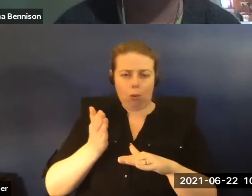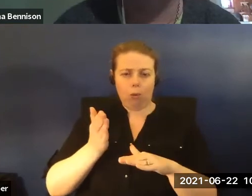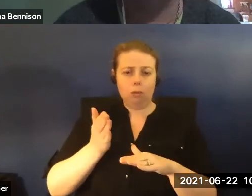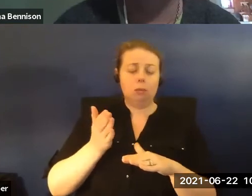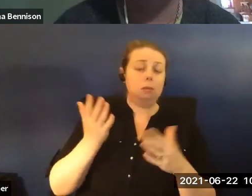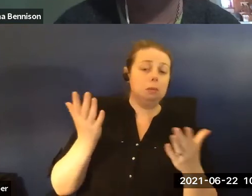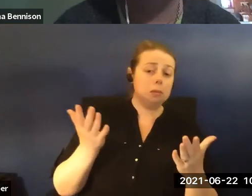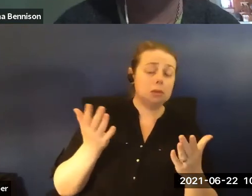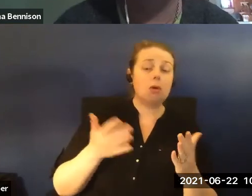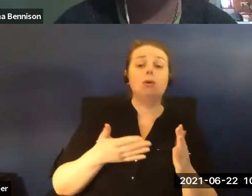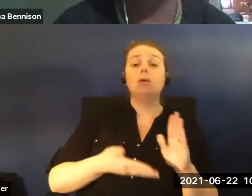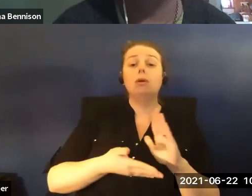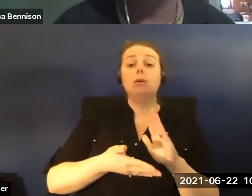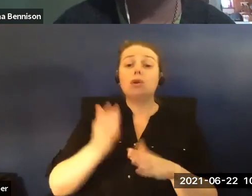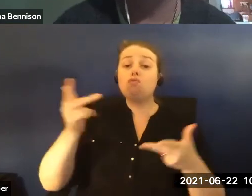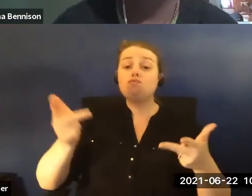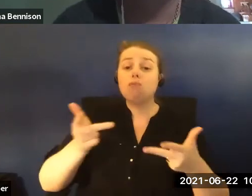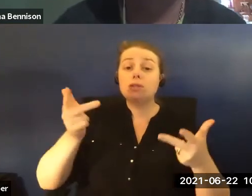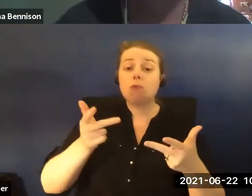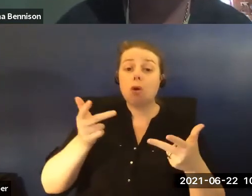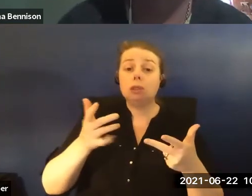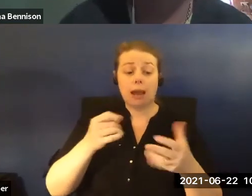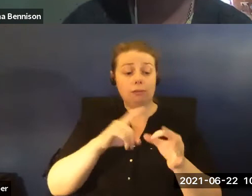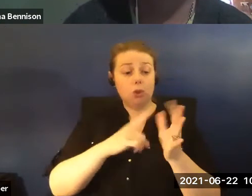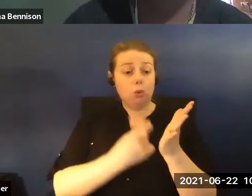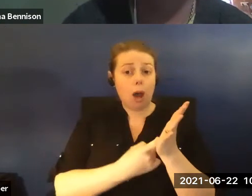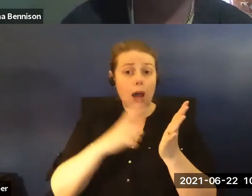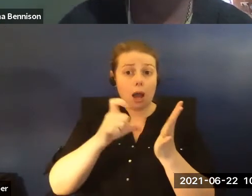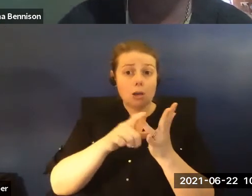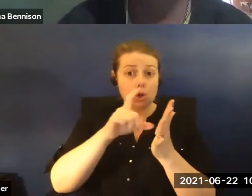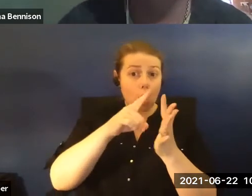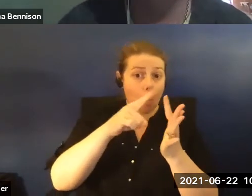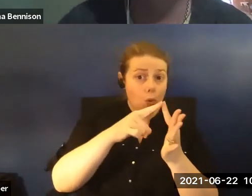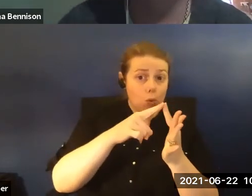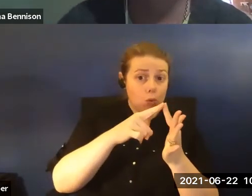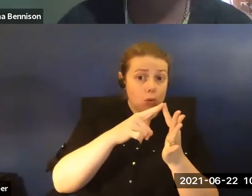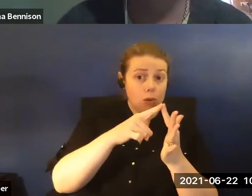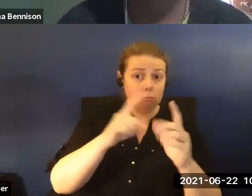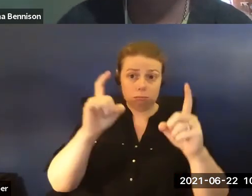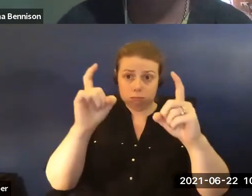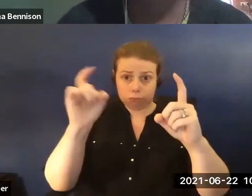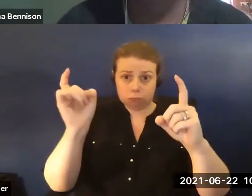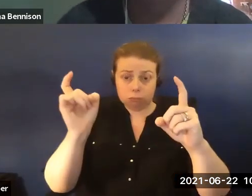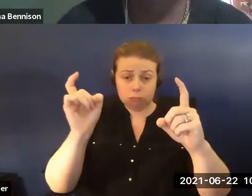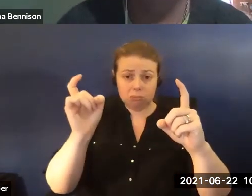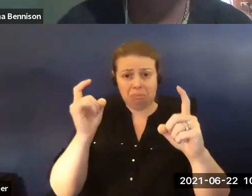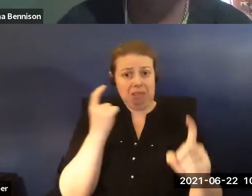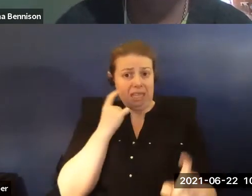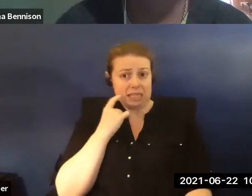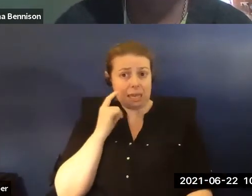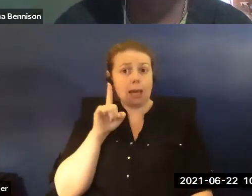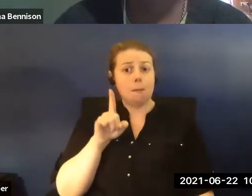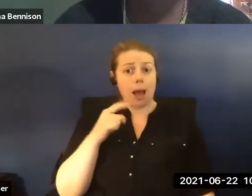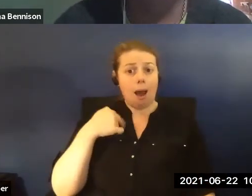You've got a QR code, you've got an app, you've got a phone. Now, you're someone who relies on a screen reader like myself. You go into a restaurant,